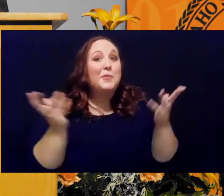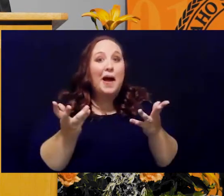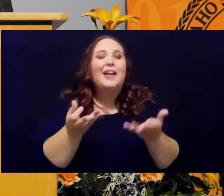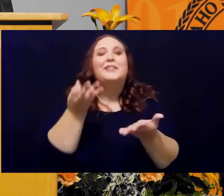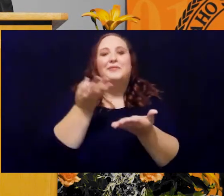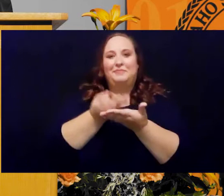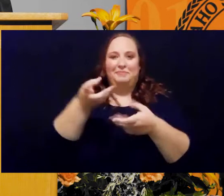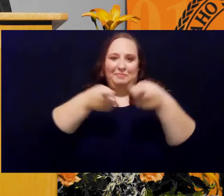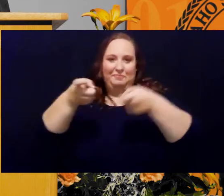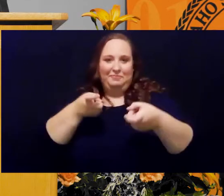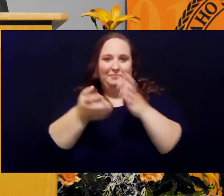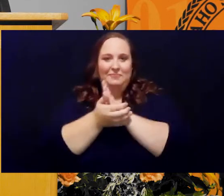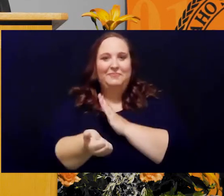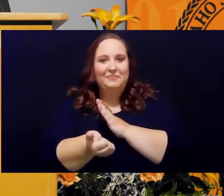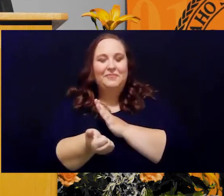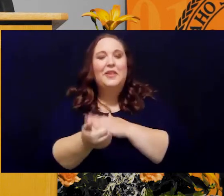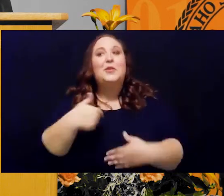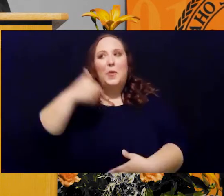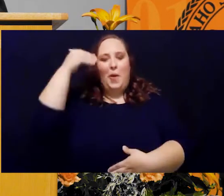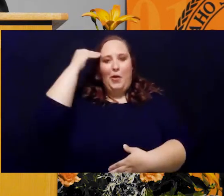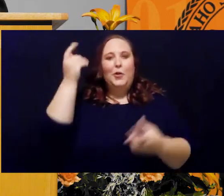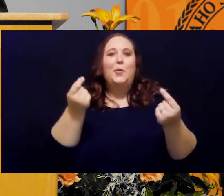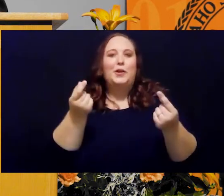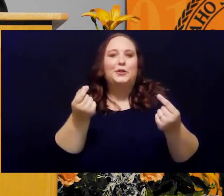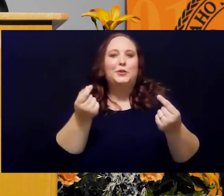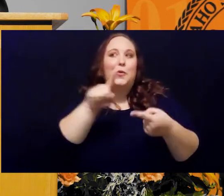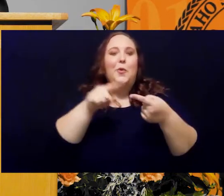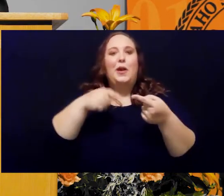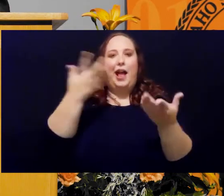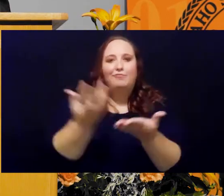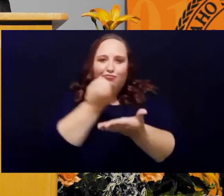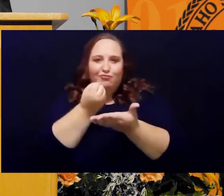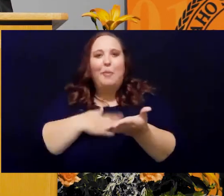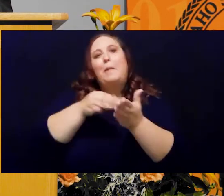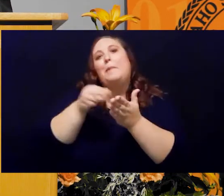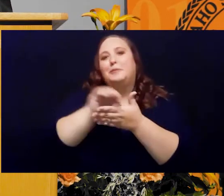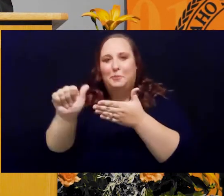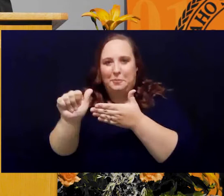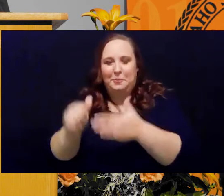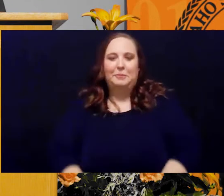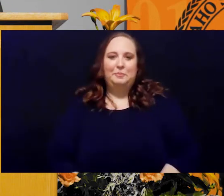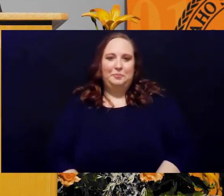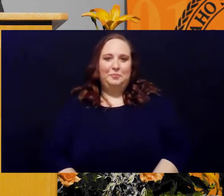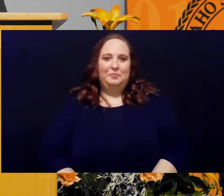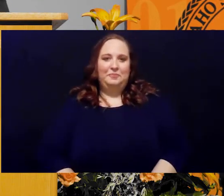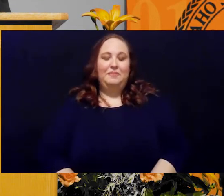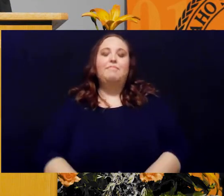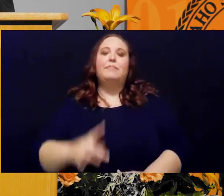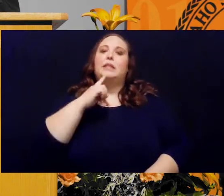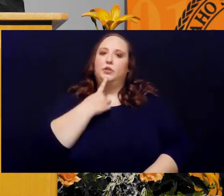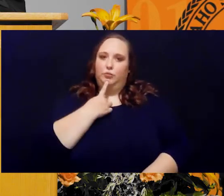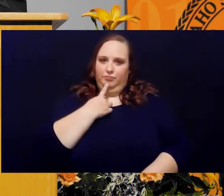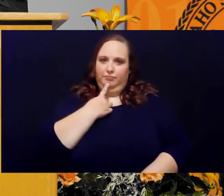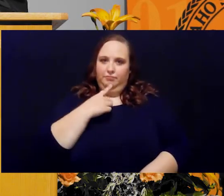favorite, the financial management skills, so that I'll know exactly what to do with that extra $1 million. In